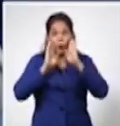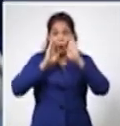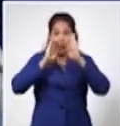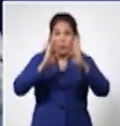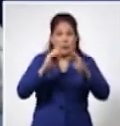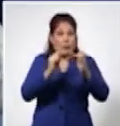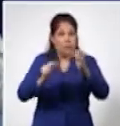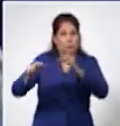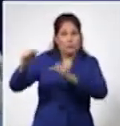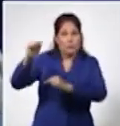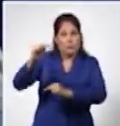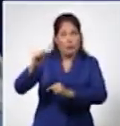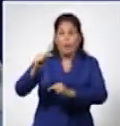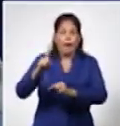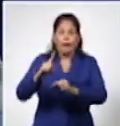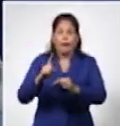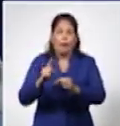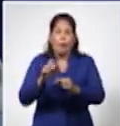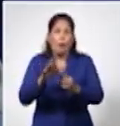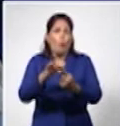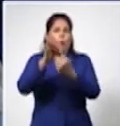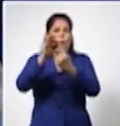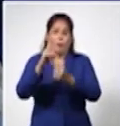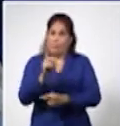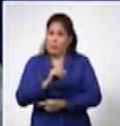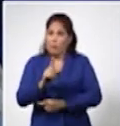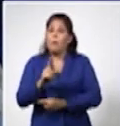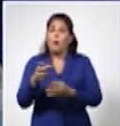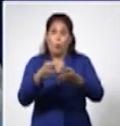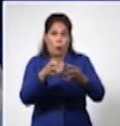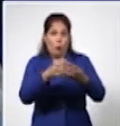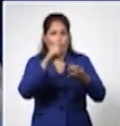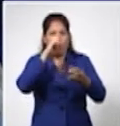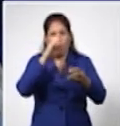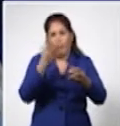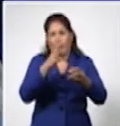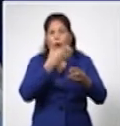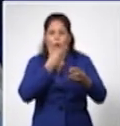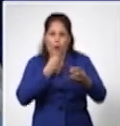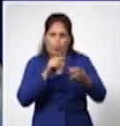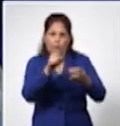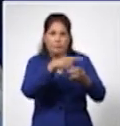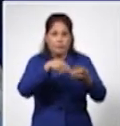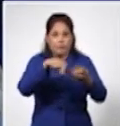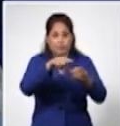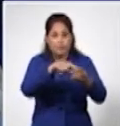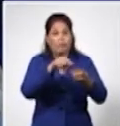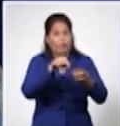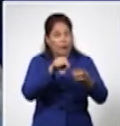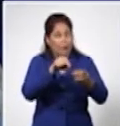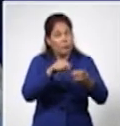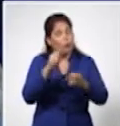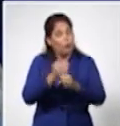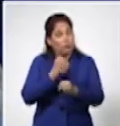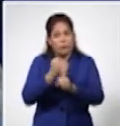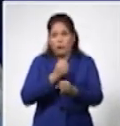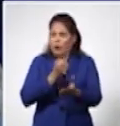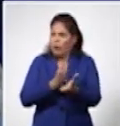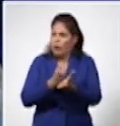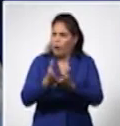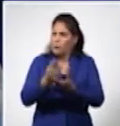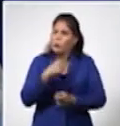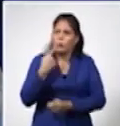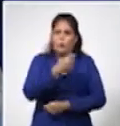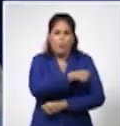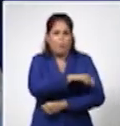of 341 children and young people under 20 to have tested positive for the virus in Cuba, of